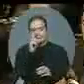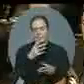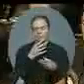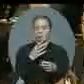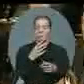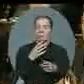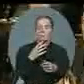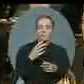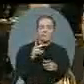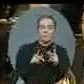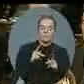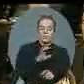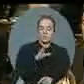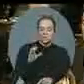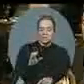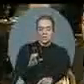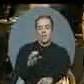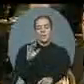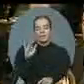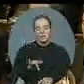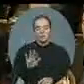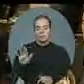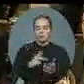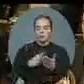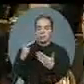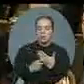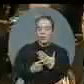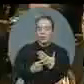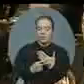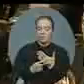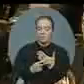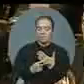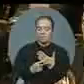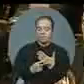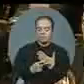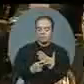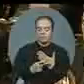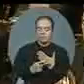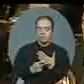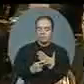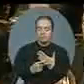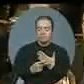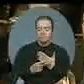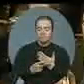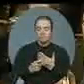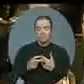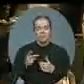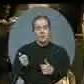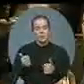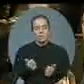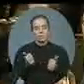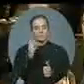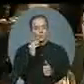or in the sufficiency of his judgment to be Prime Minister of this country. And Mr. Speaker, if he wants to take the